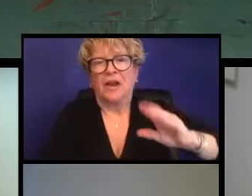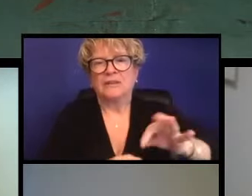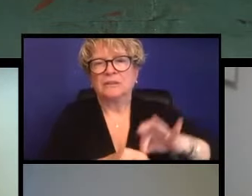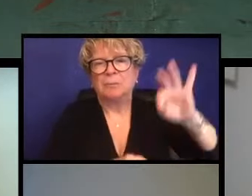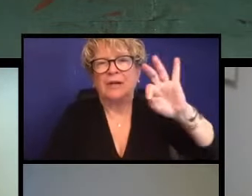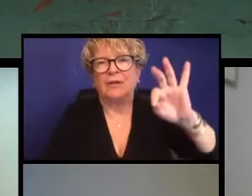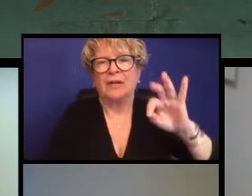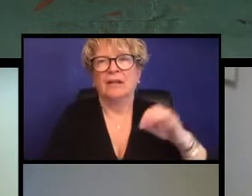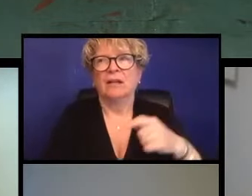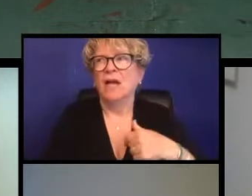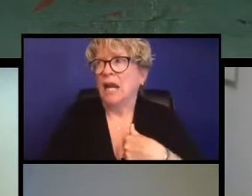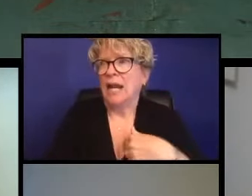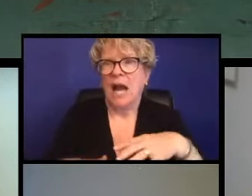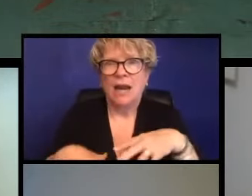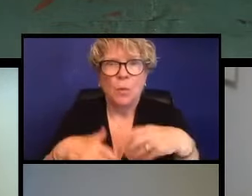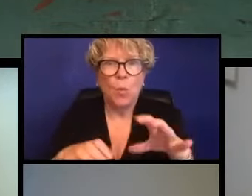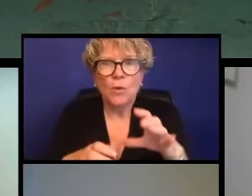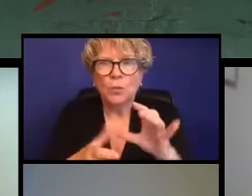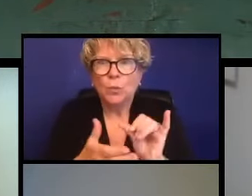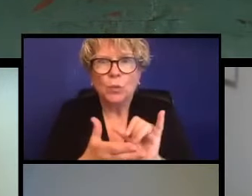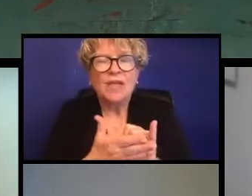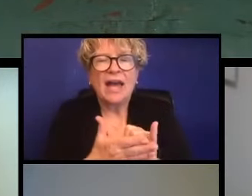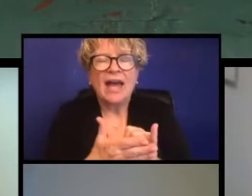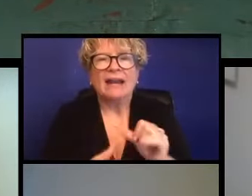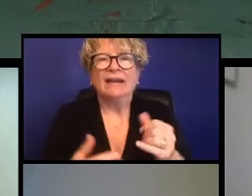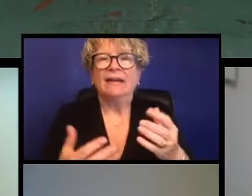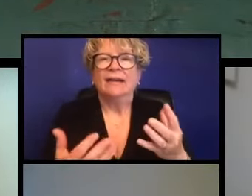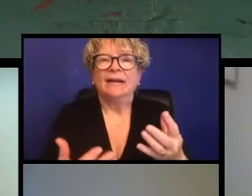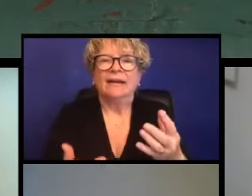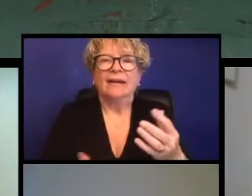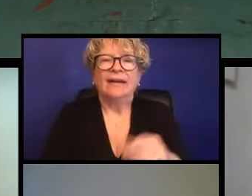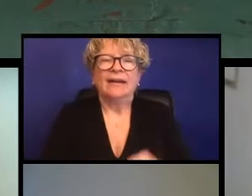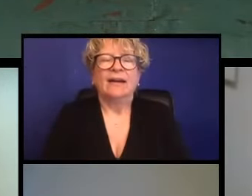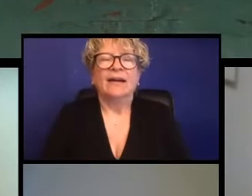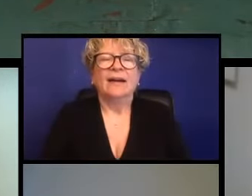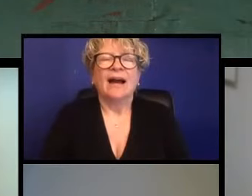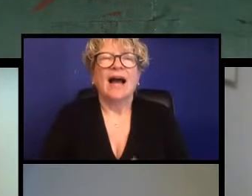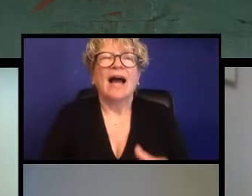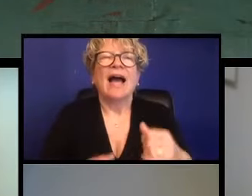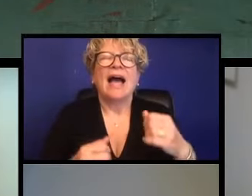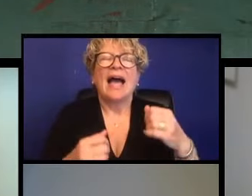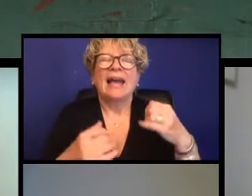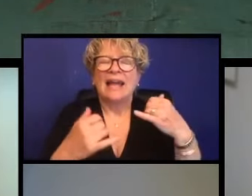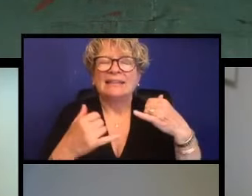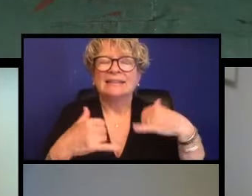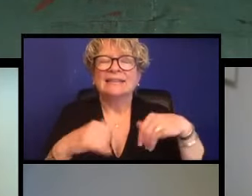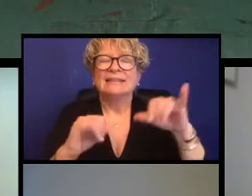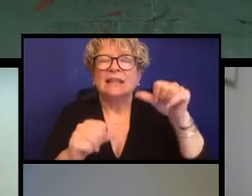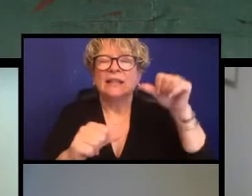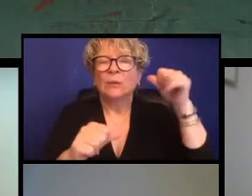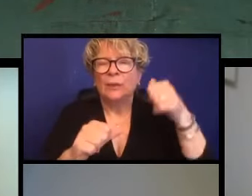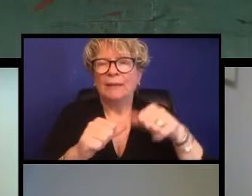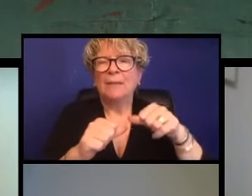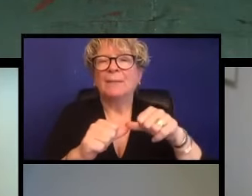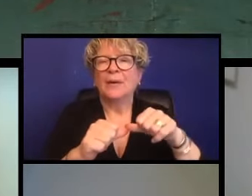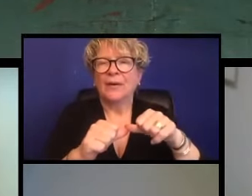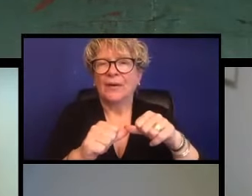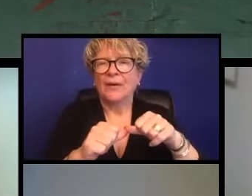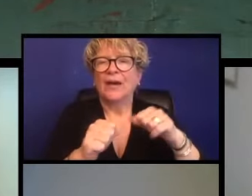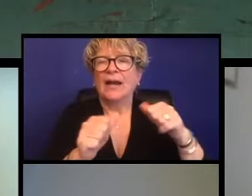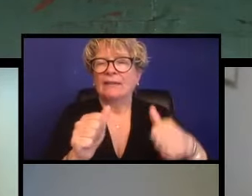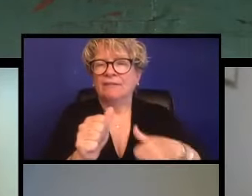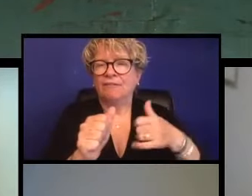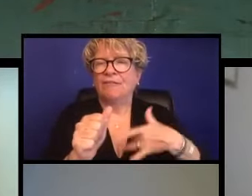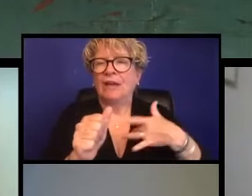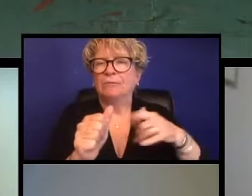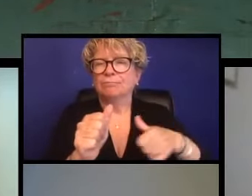did I do that? And I've had, you know, I'm still haunted by stories that I really wanted